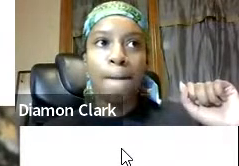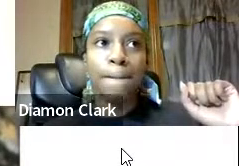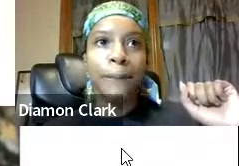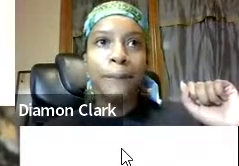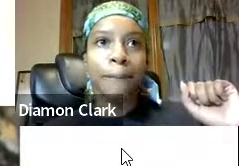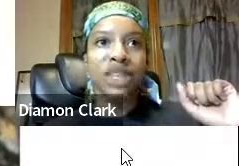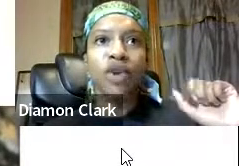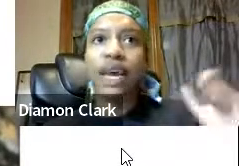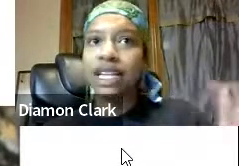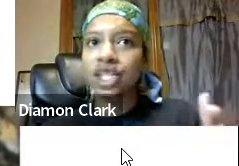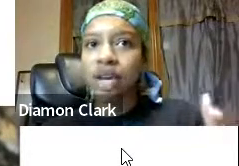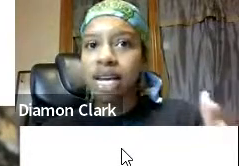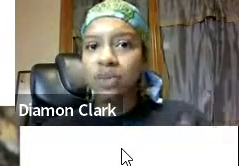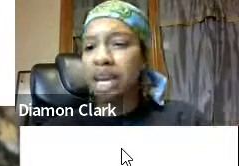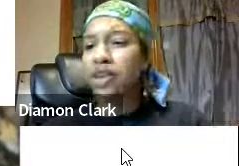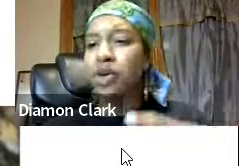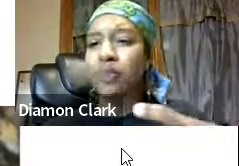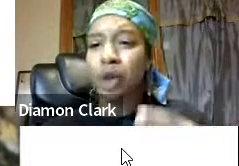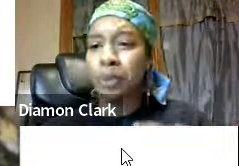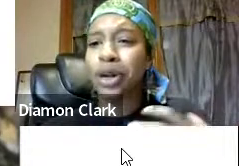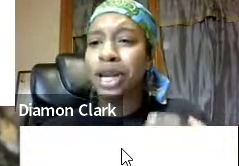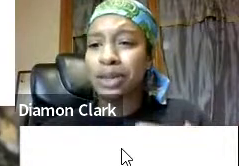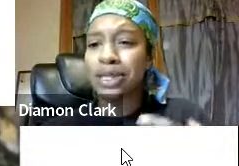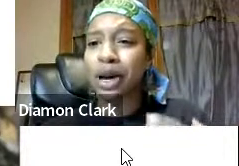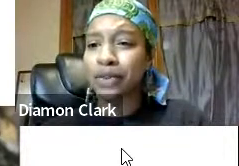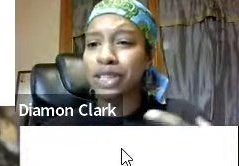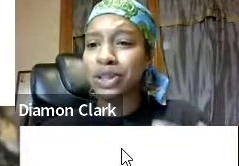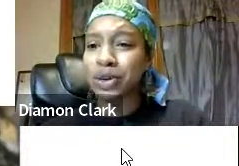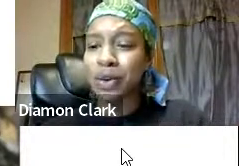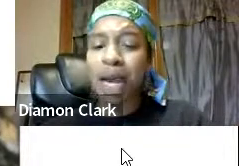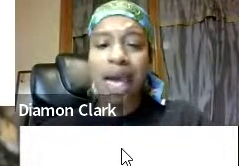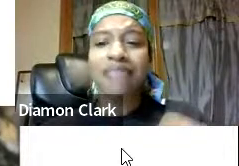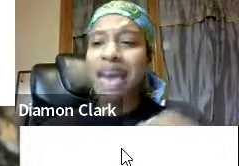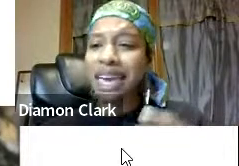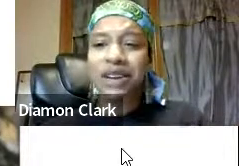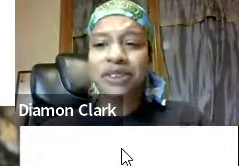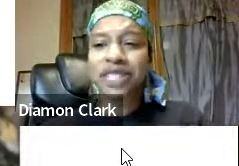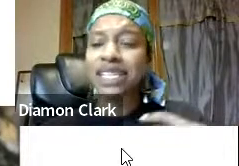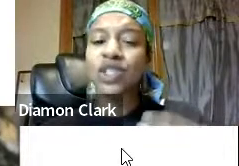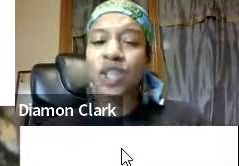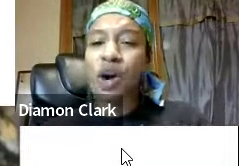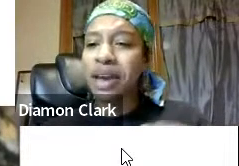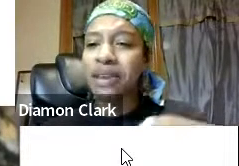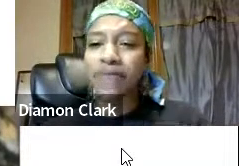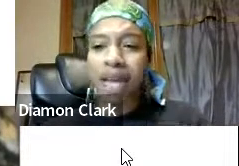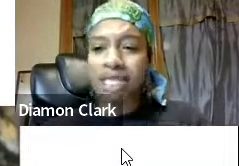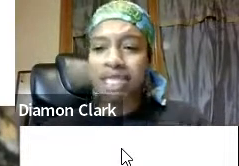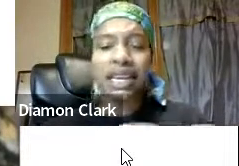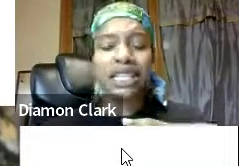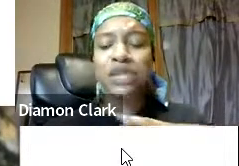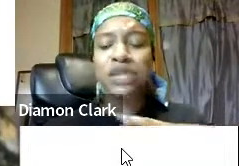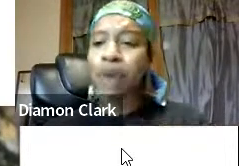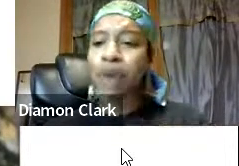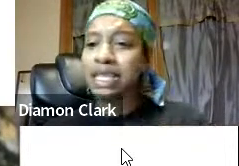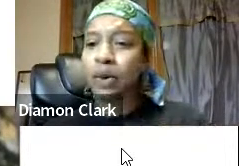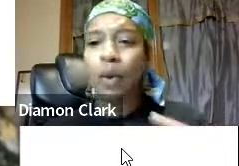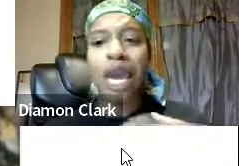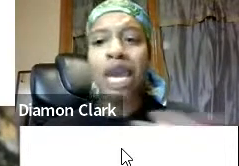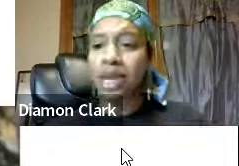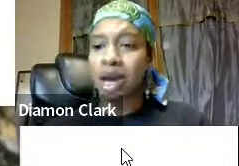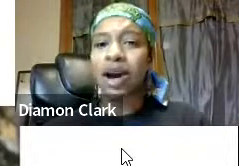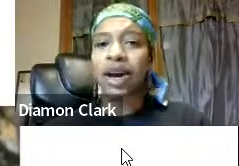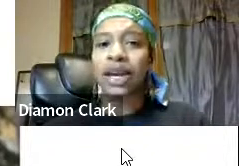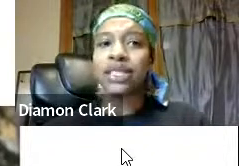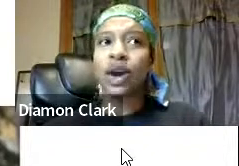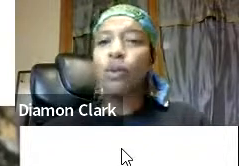your interest, whatever you're putting yourself into, that energy is so infectious and it spreads